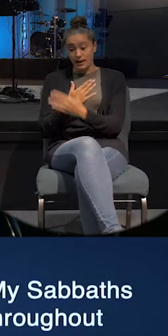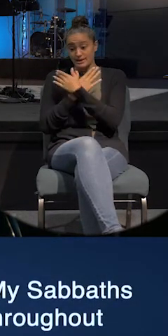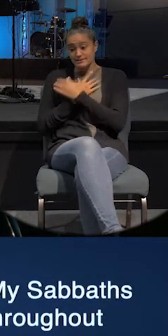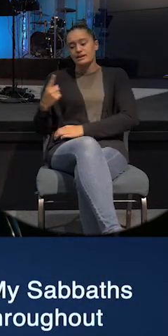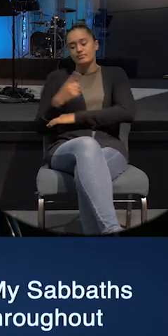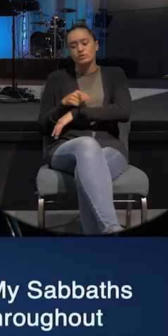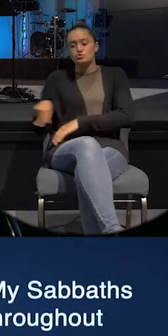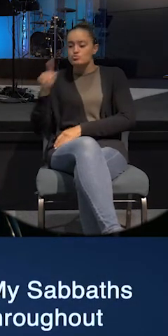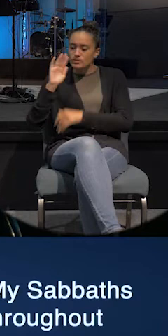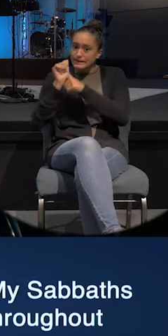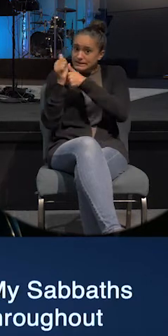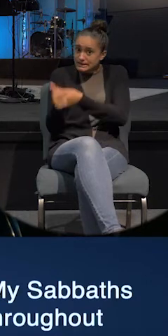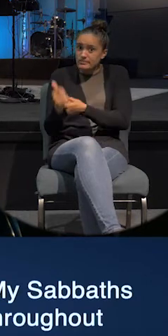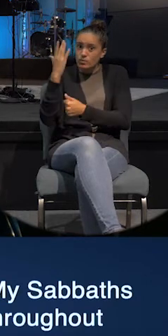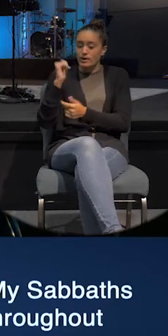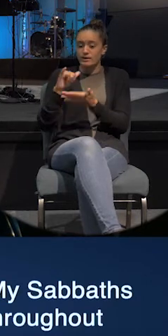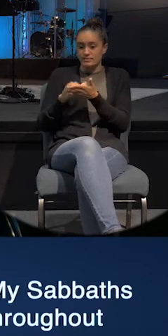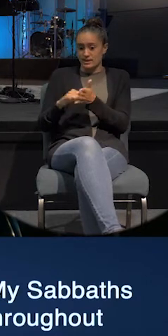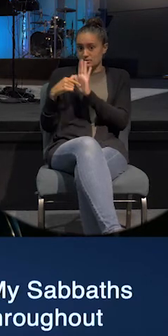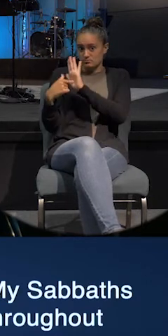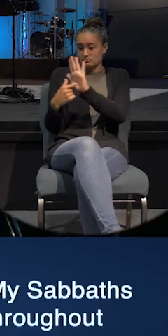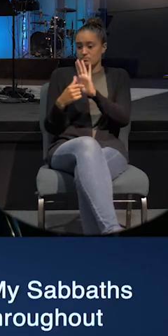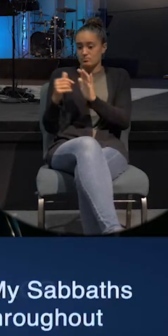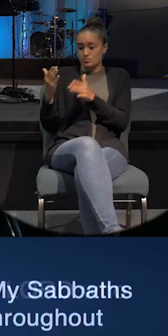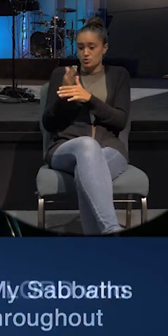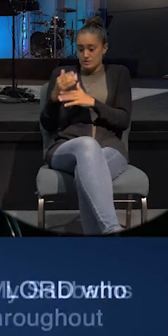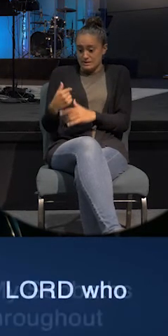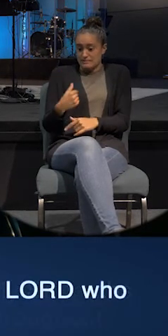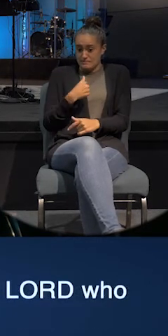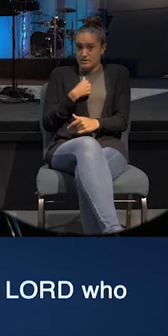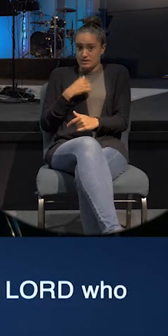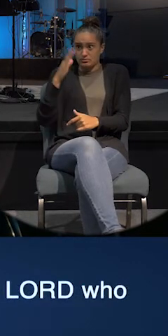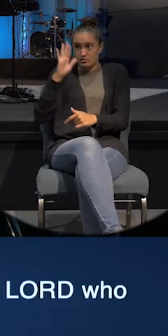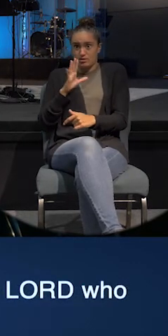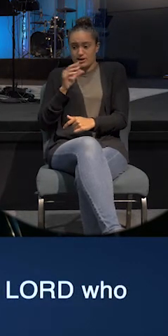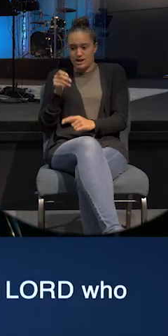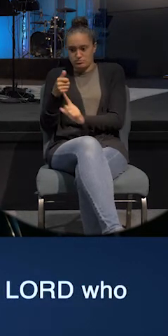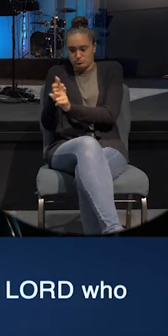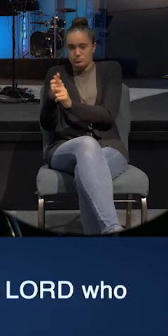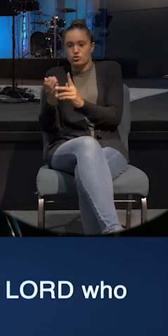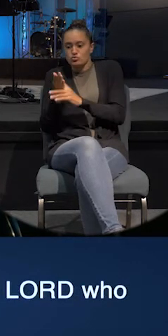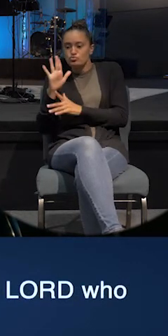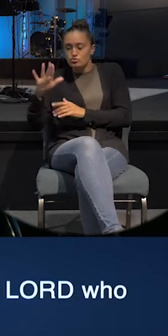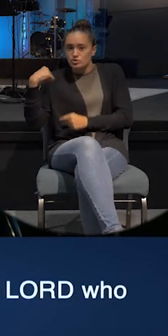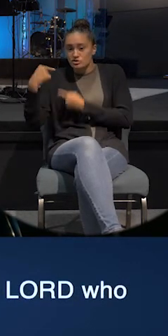keep. For it is a sign between me and you throughout your generations, that